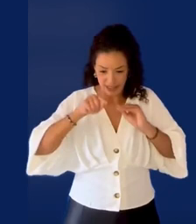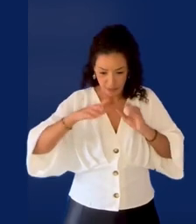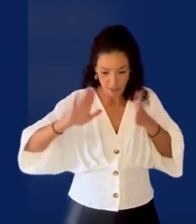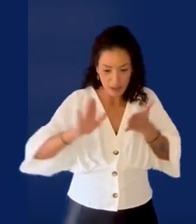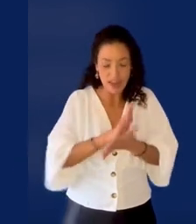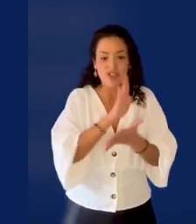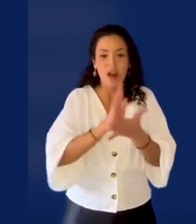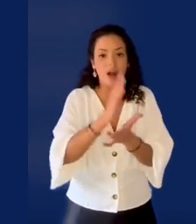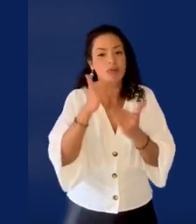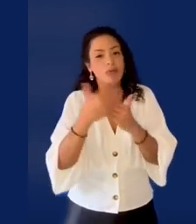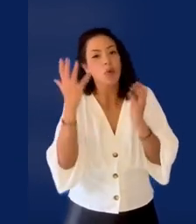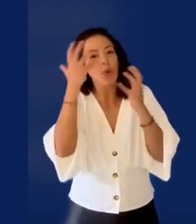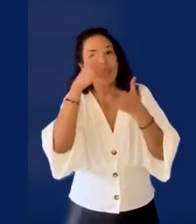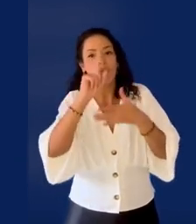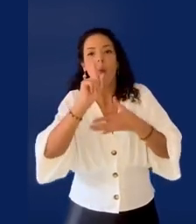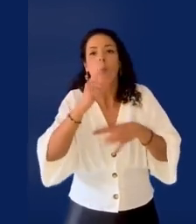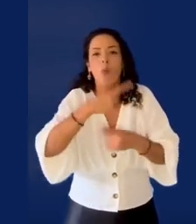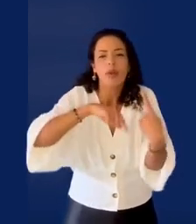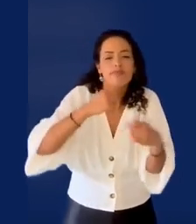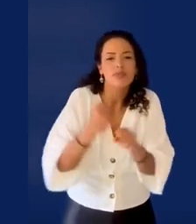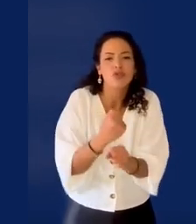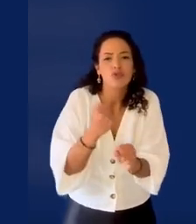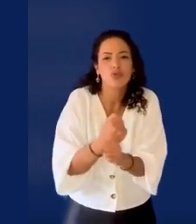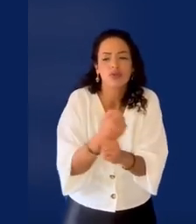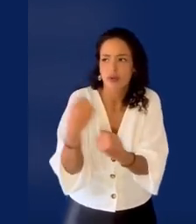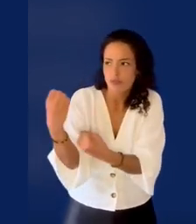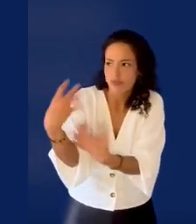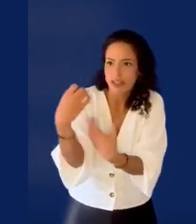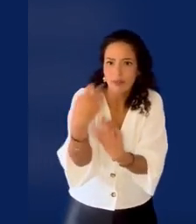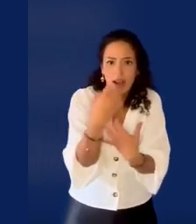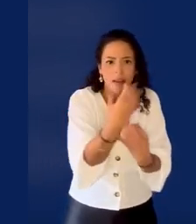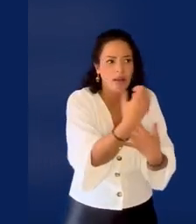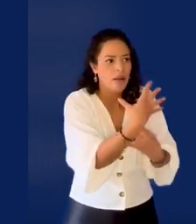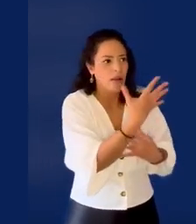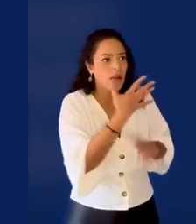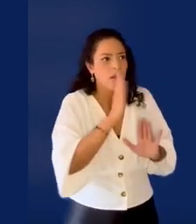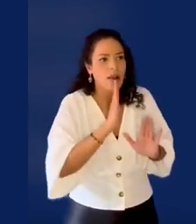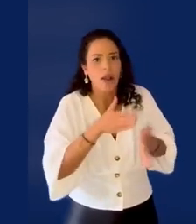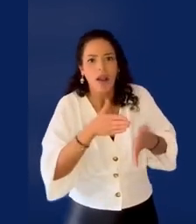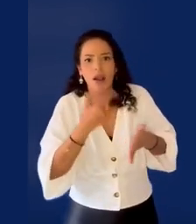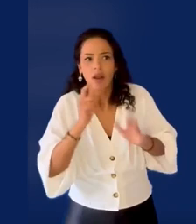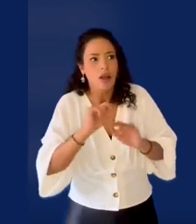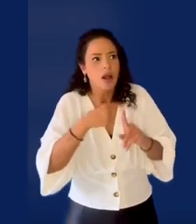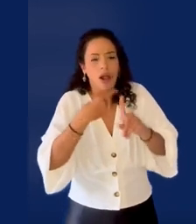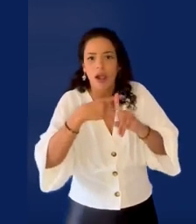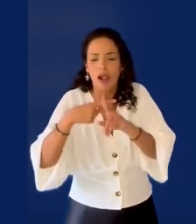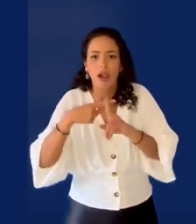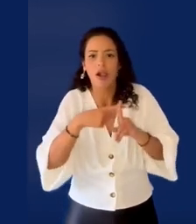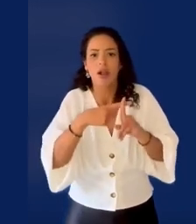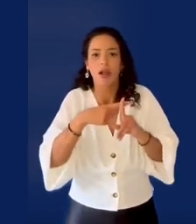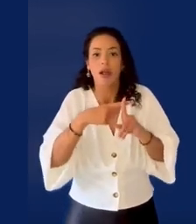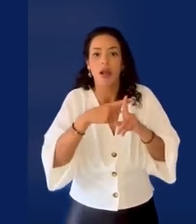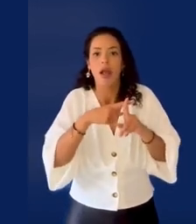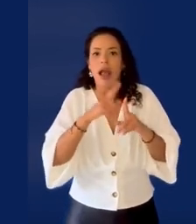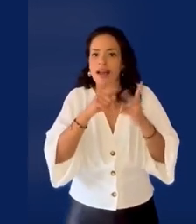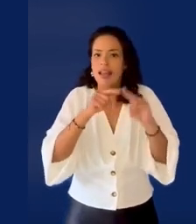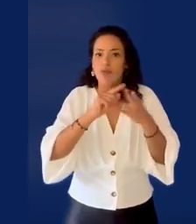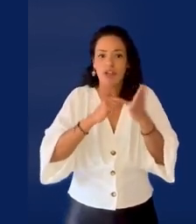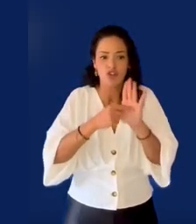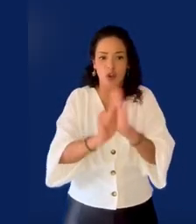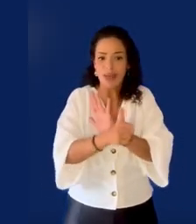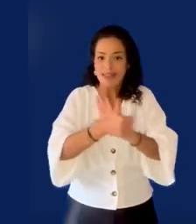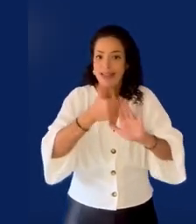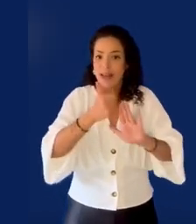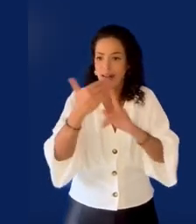We become more concerned by what we produce, the feedback that we receive, and whether or not we demonstrate a talent which is recognisable to